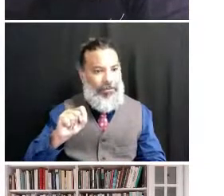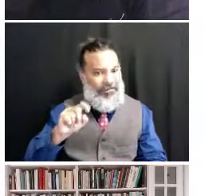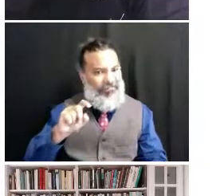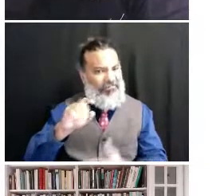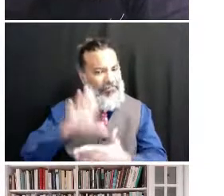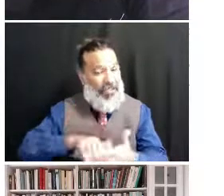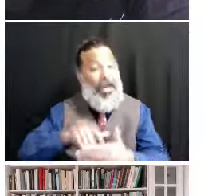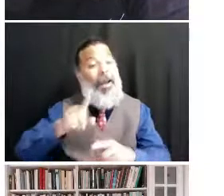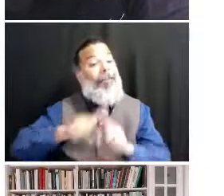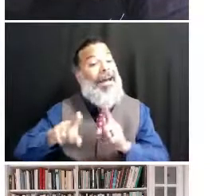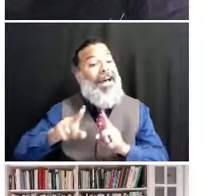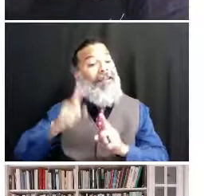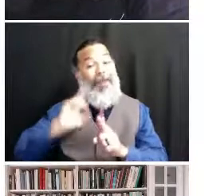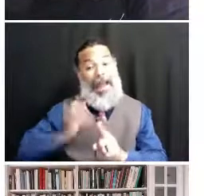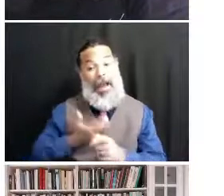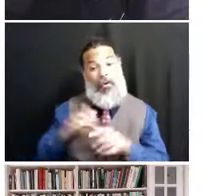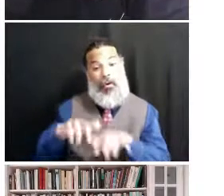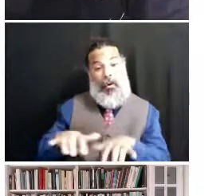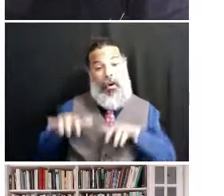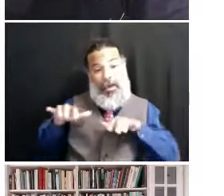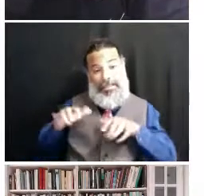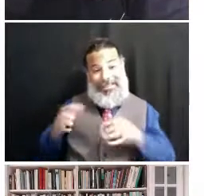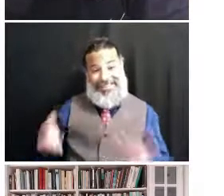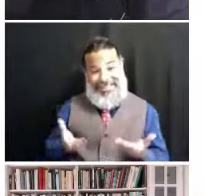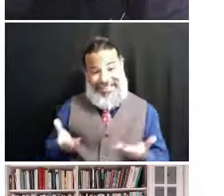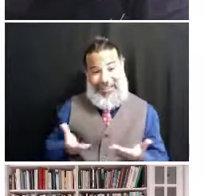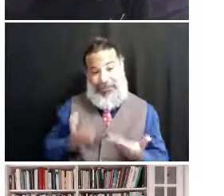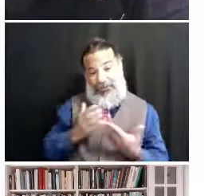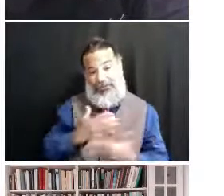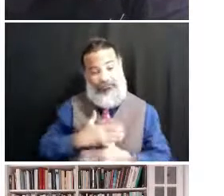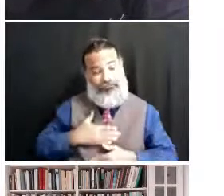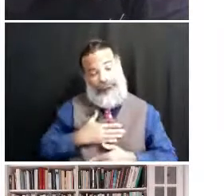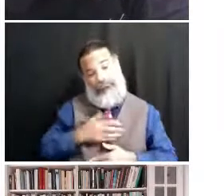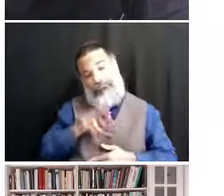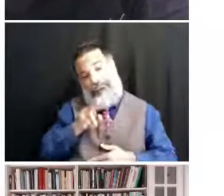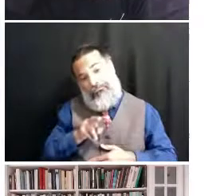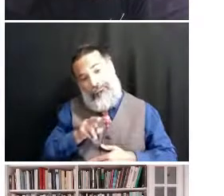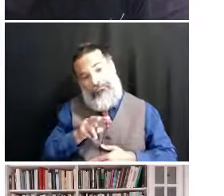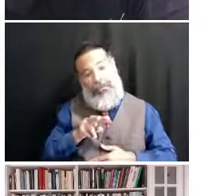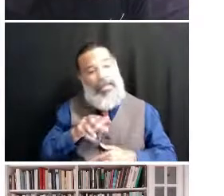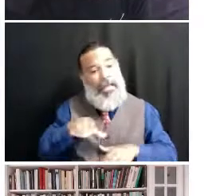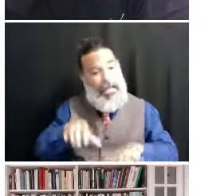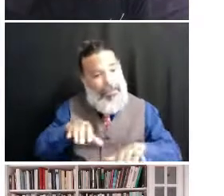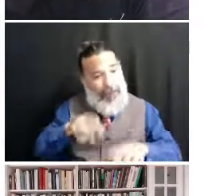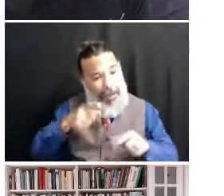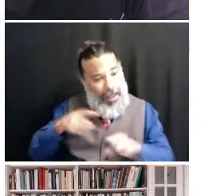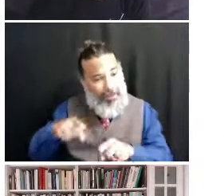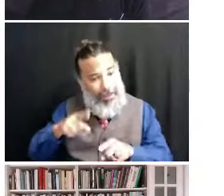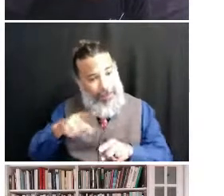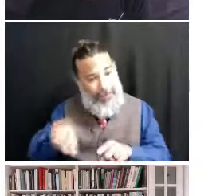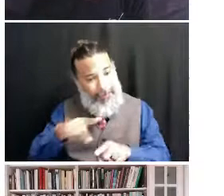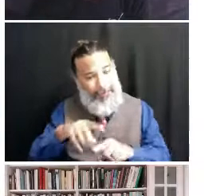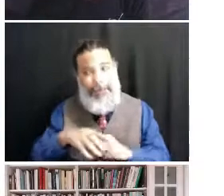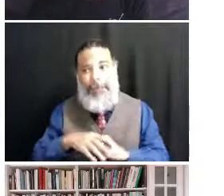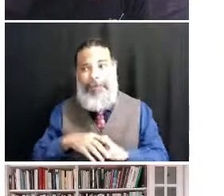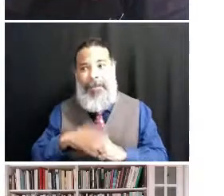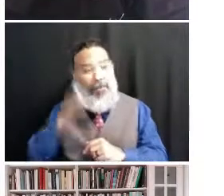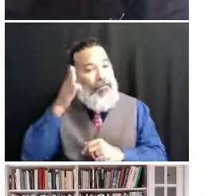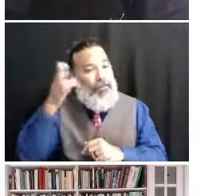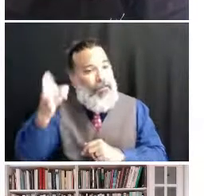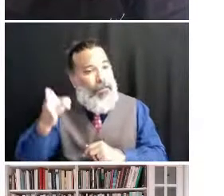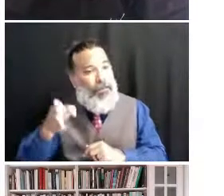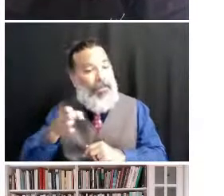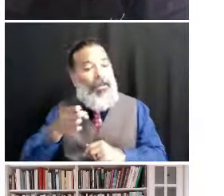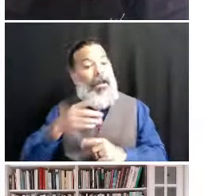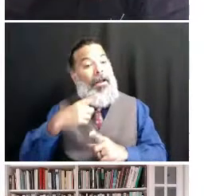our audiences here to appreciate the activities which will be going on in the future, in